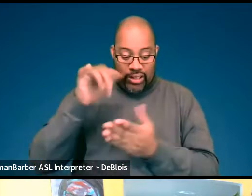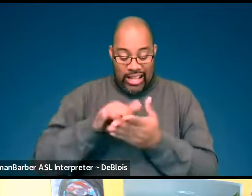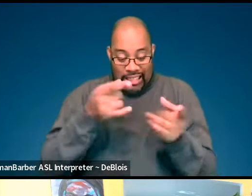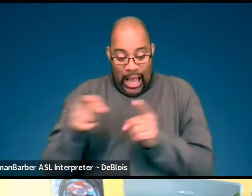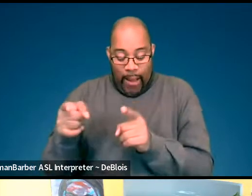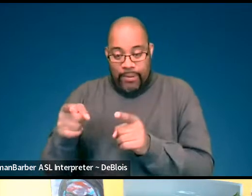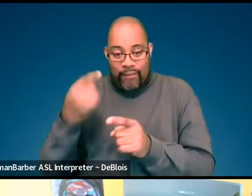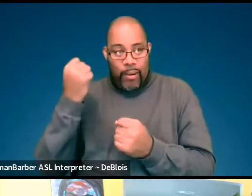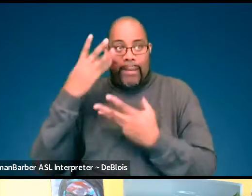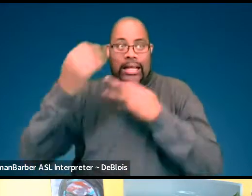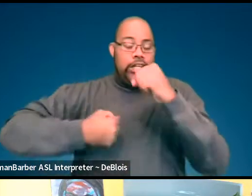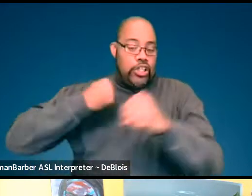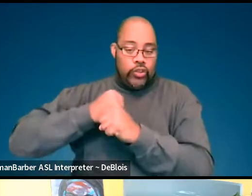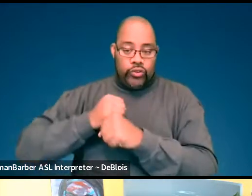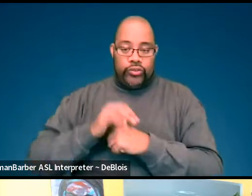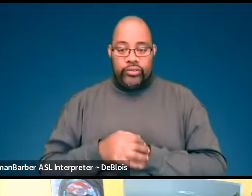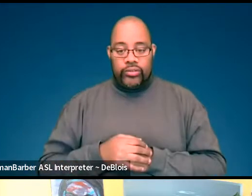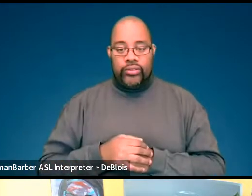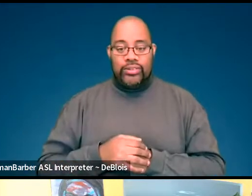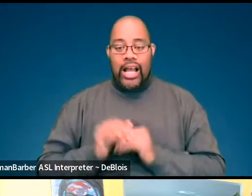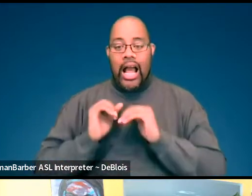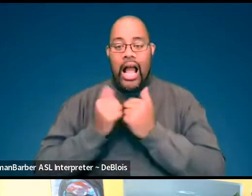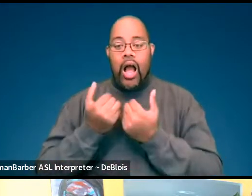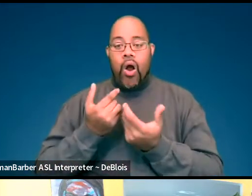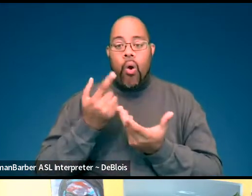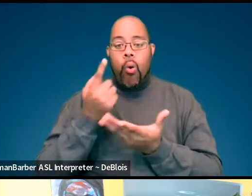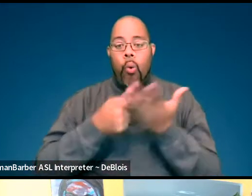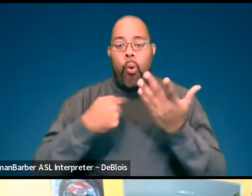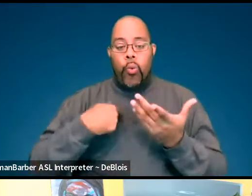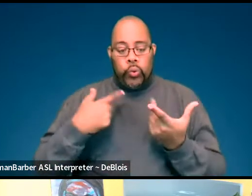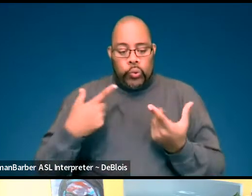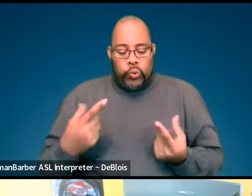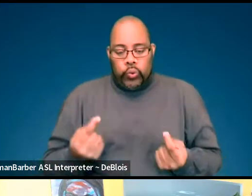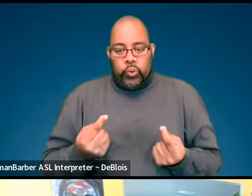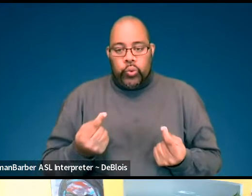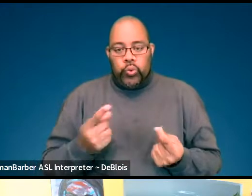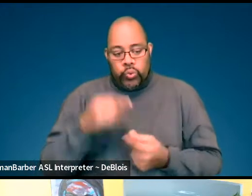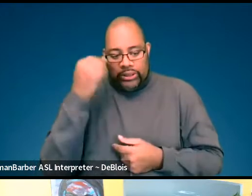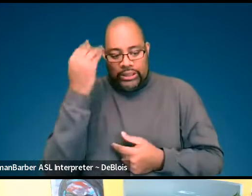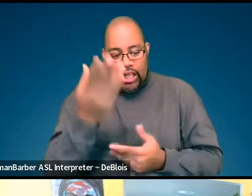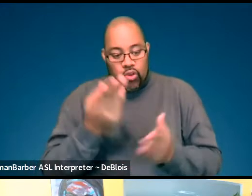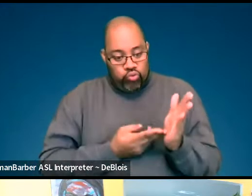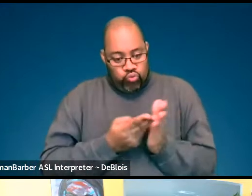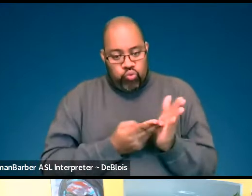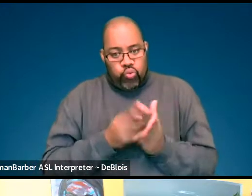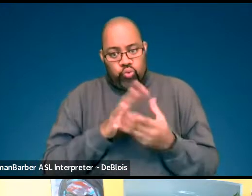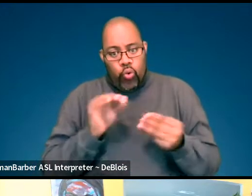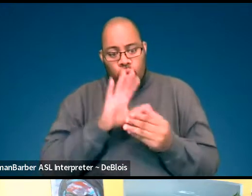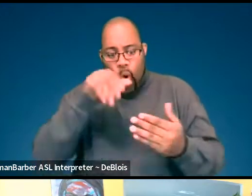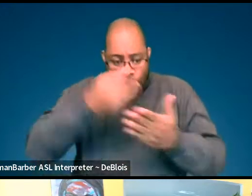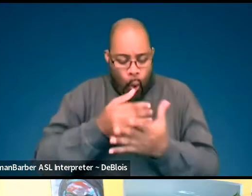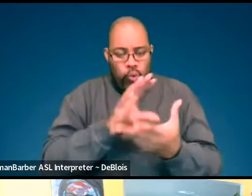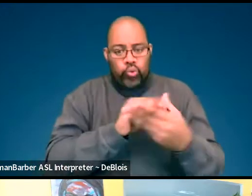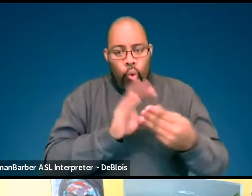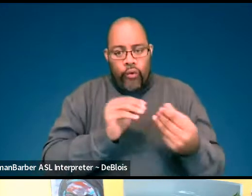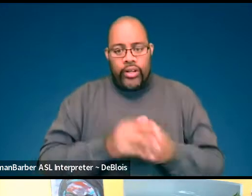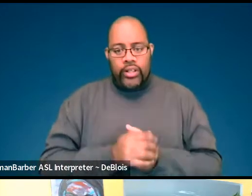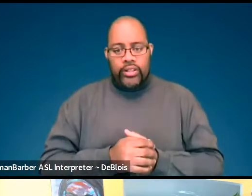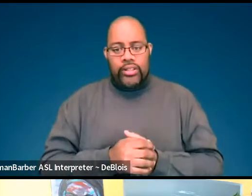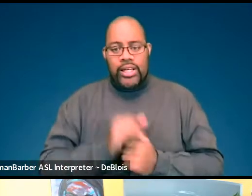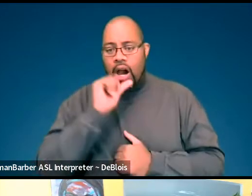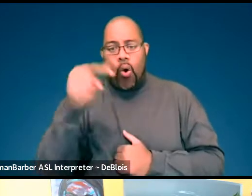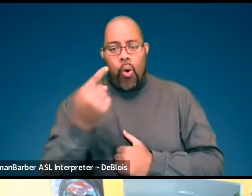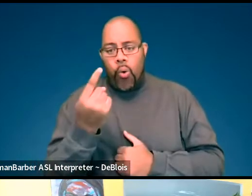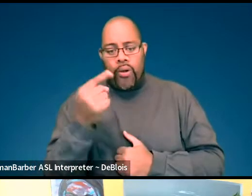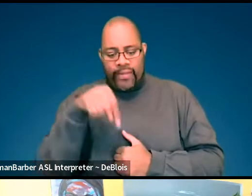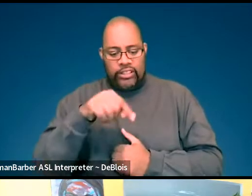on for centuries, what are we going to do to tell the true story, the whole story of not only